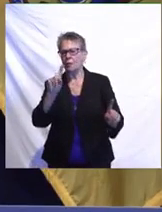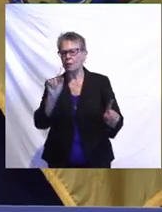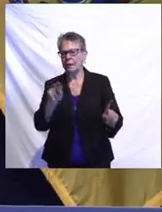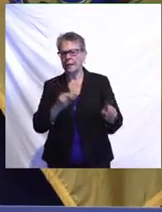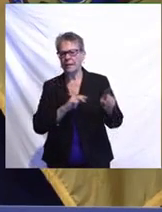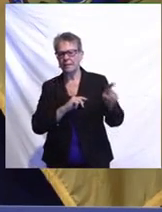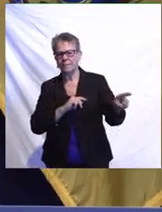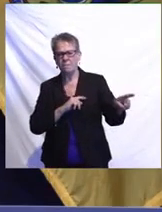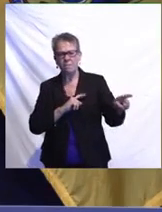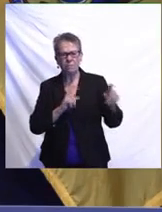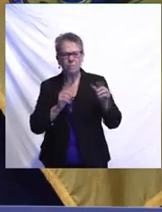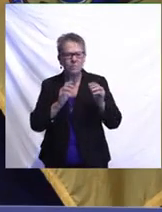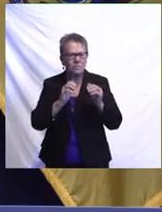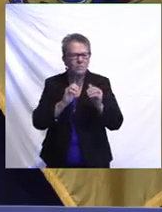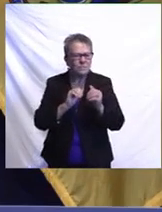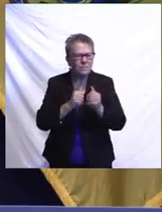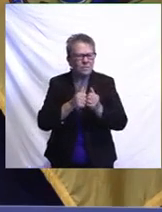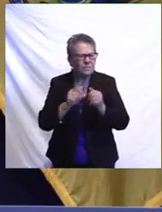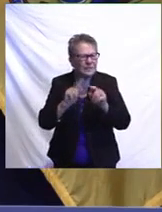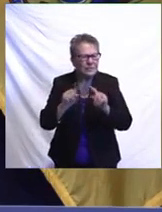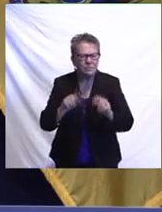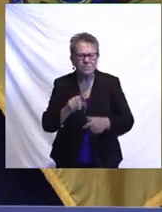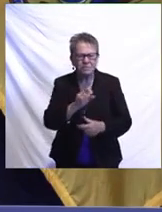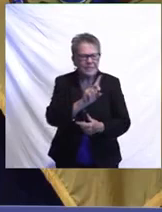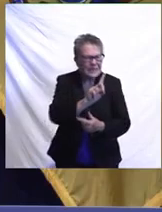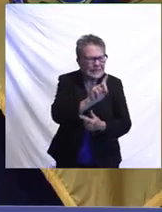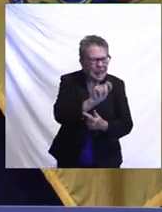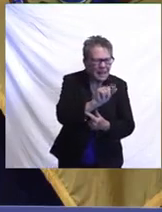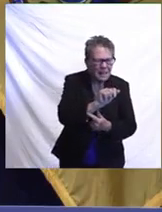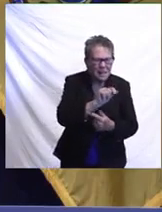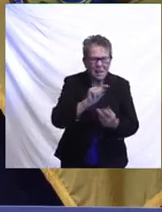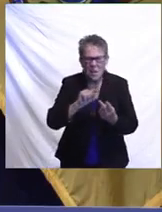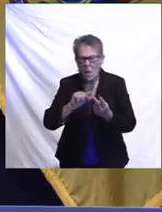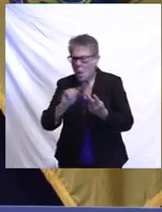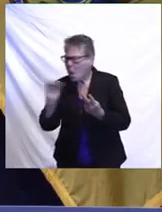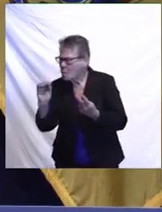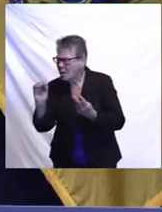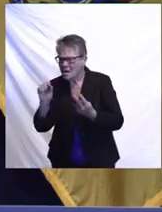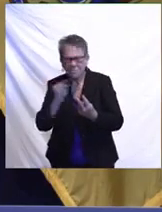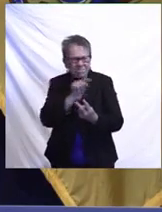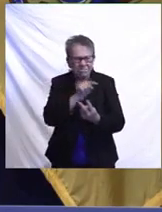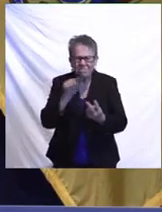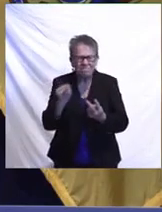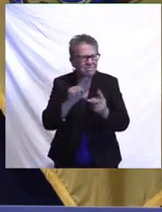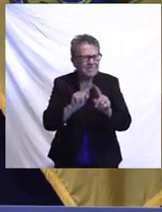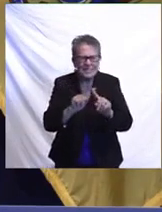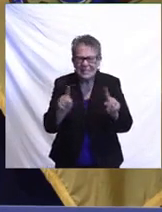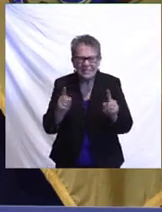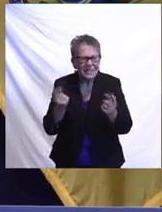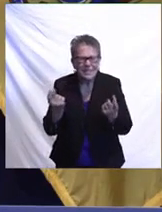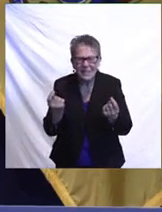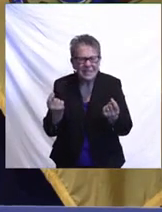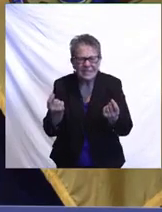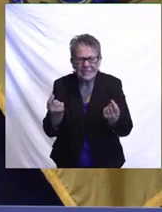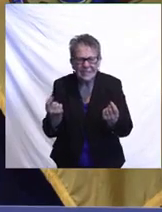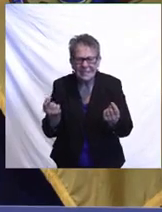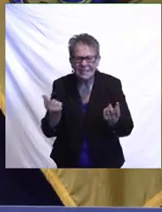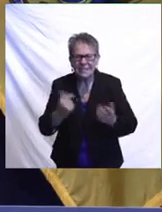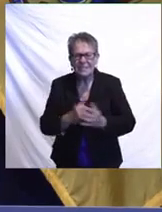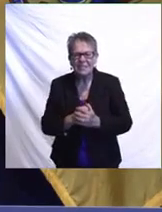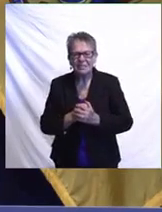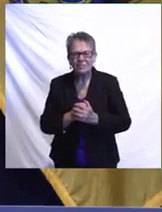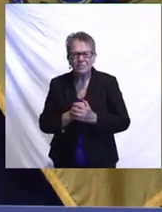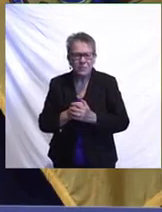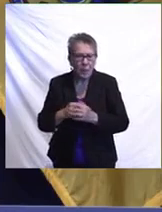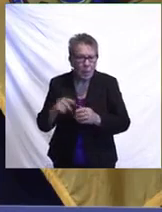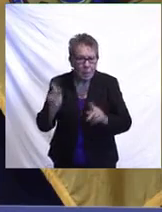variant? How are they similar? How are they different? Commissioner, does it say anything to you that a lot of the reports of people who have got the Omicron variant,